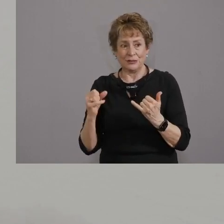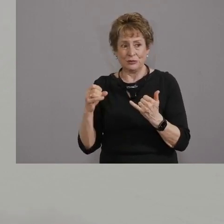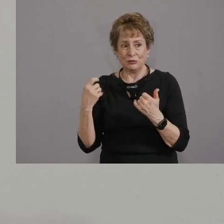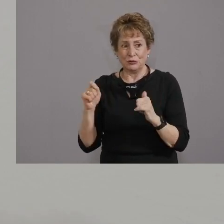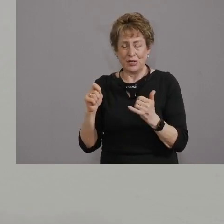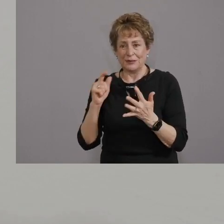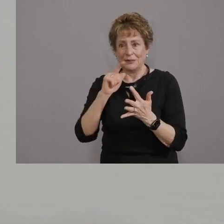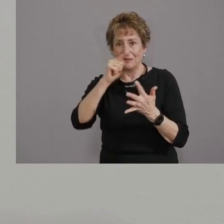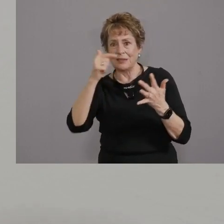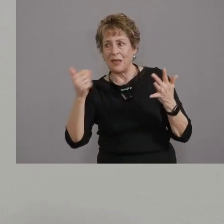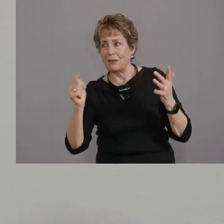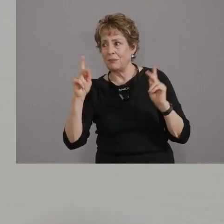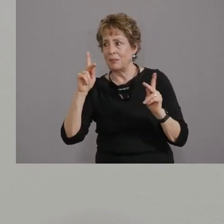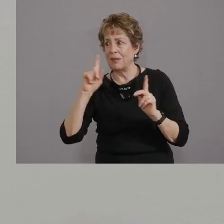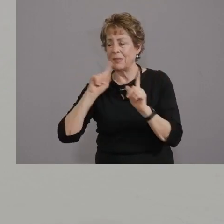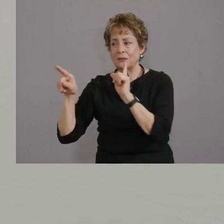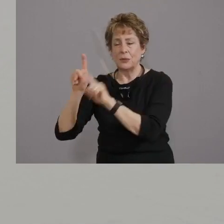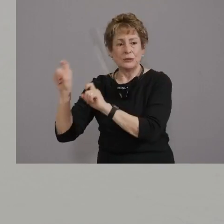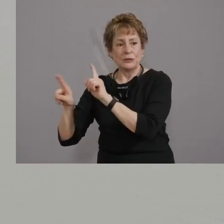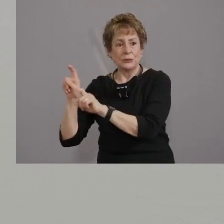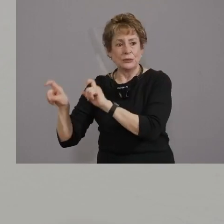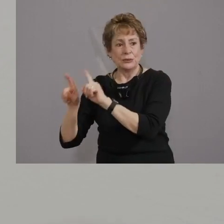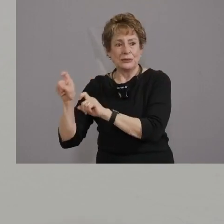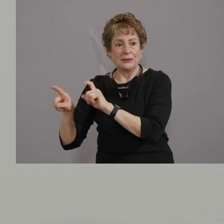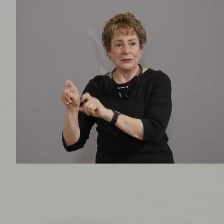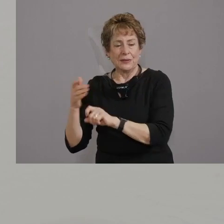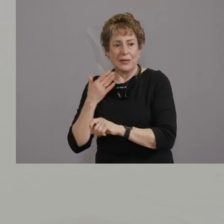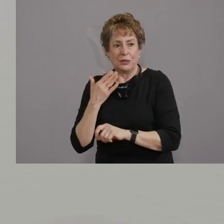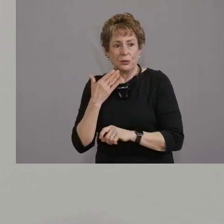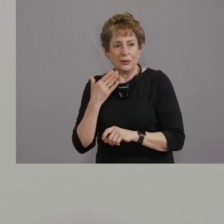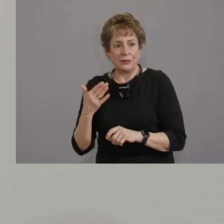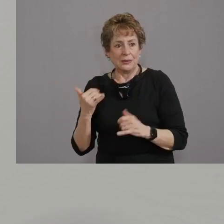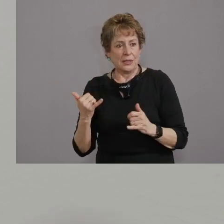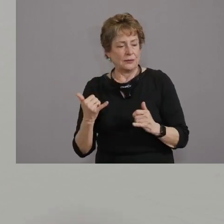I'd appreciate it. Matt Galka. Hi, Matt.